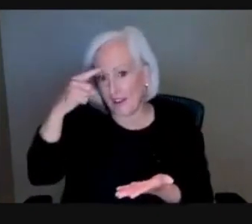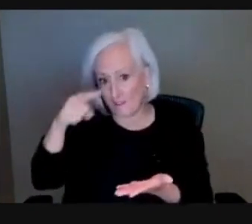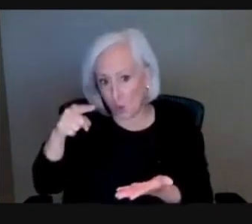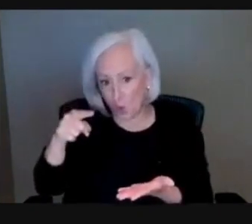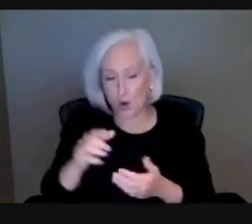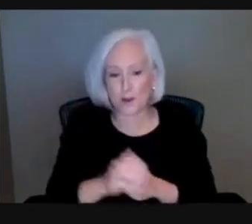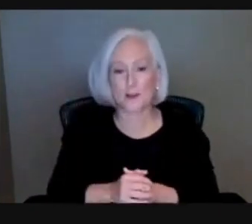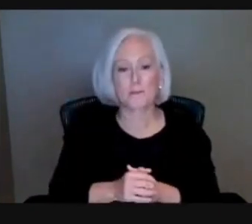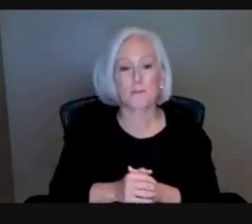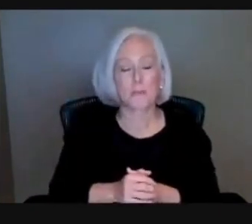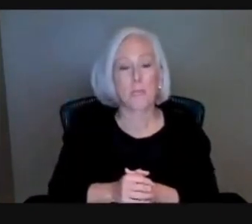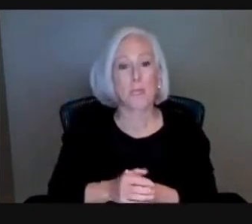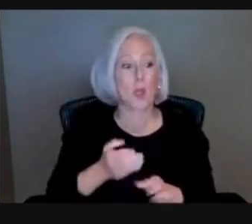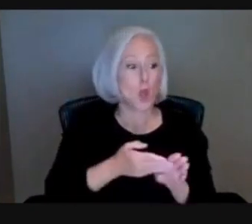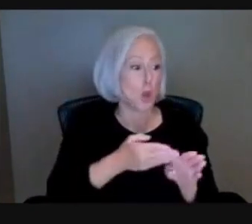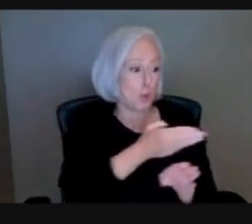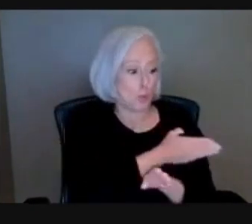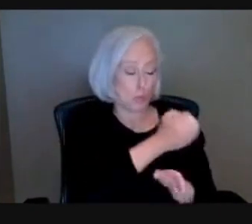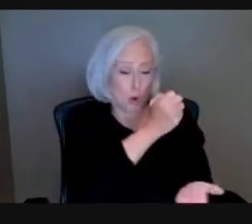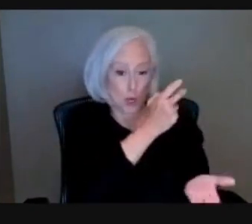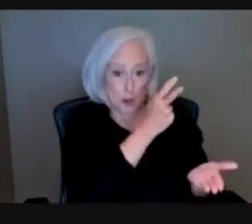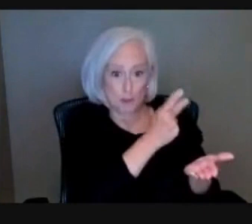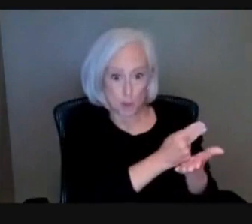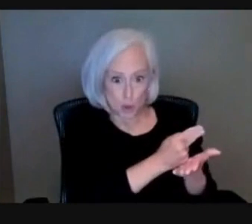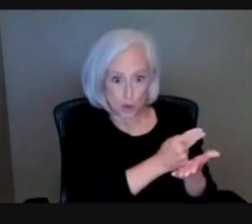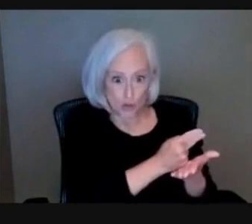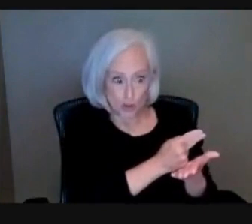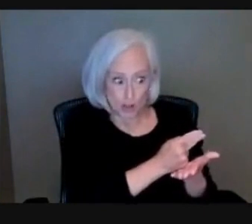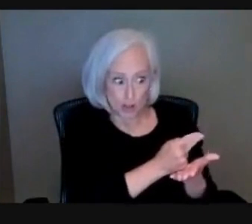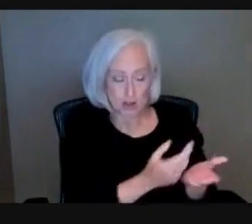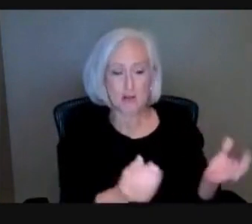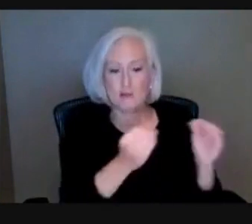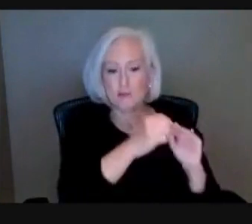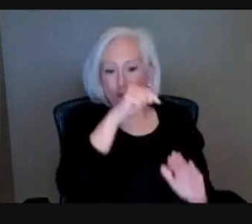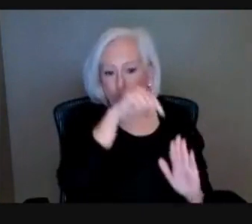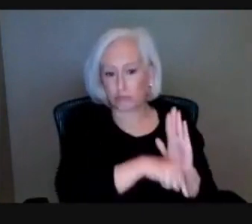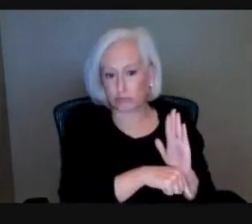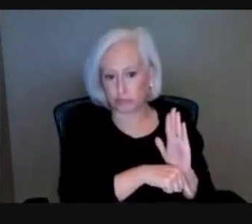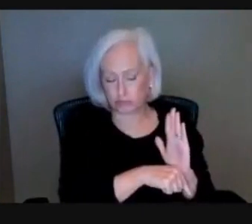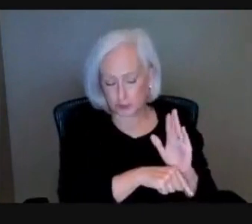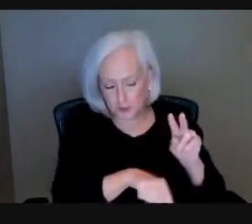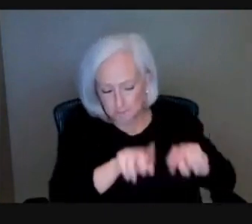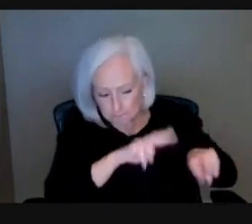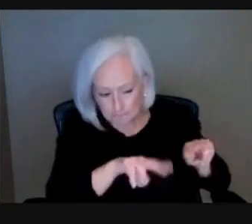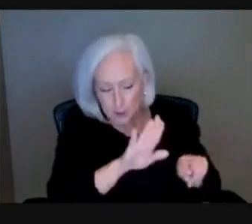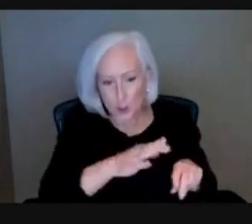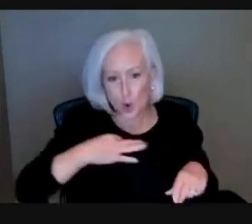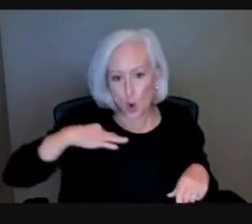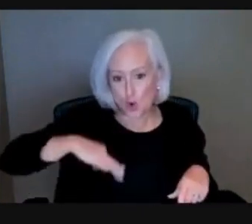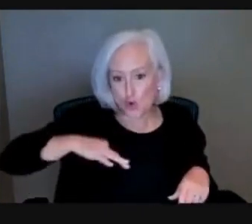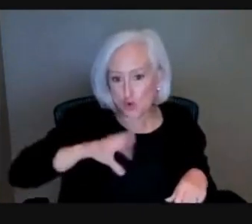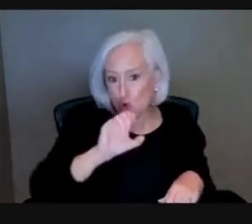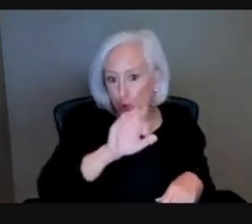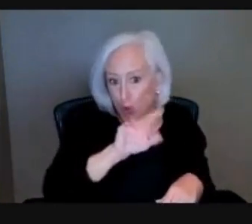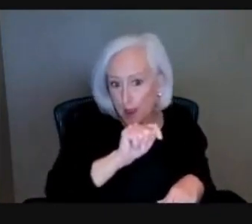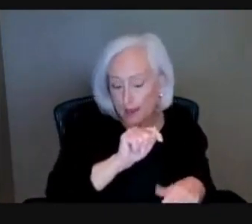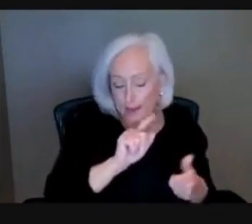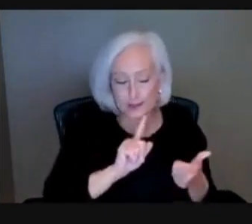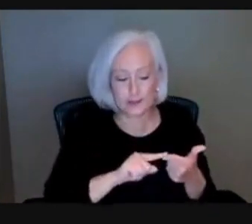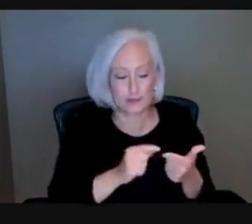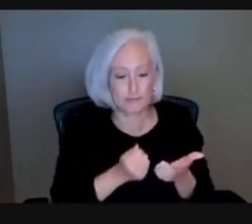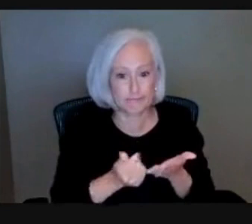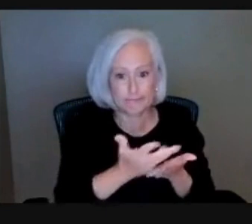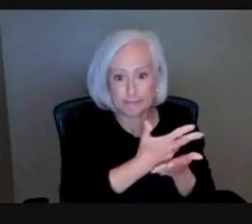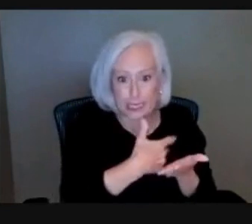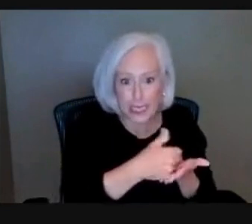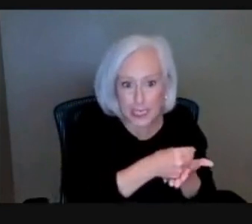you get a pre-approval, we actually take that a step further. We'll take a look at your credit. We'll take a look at your income. 9 times out of 10,